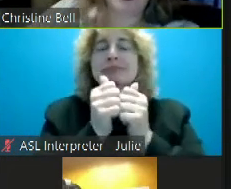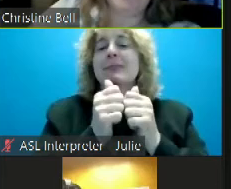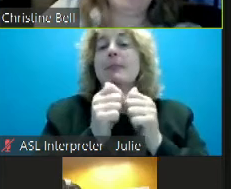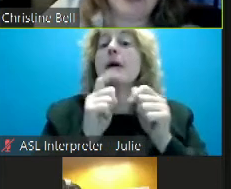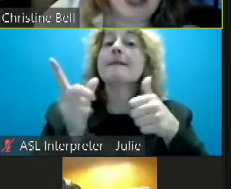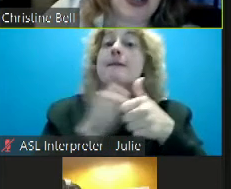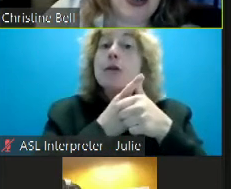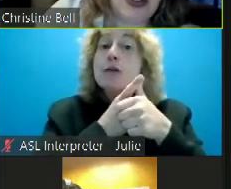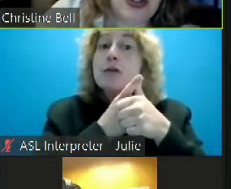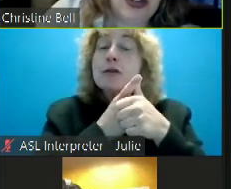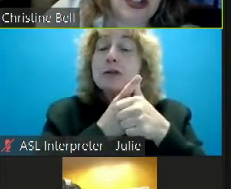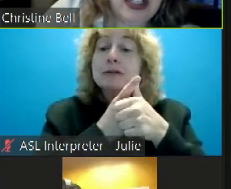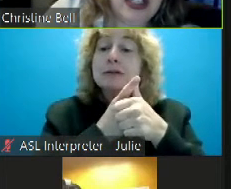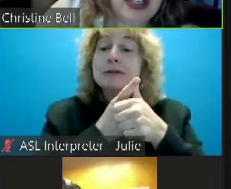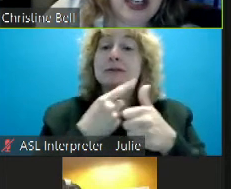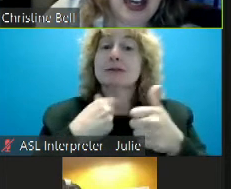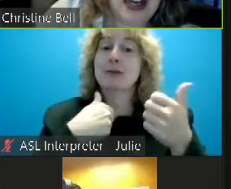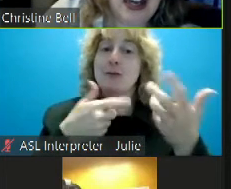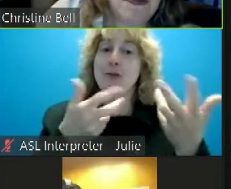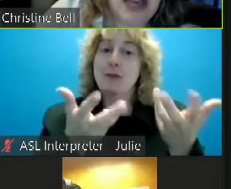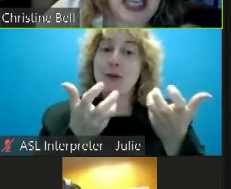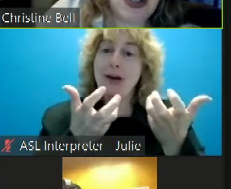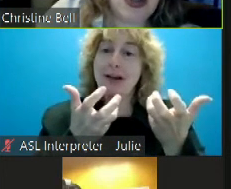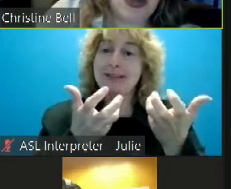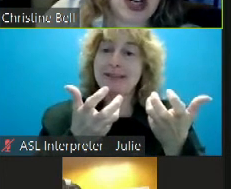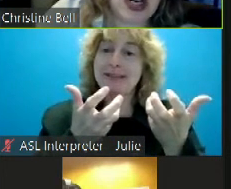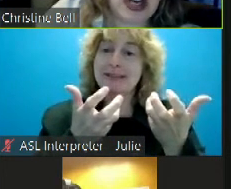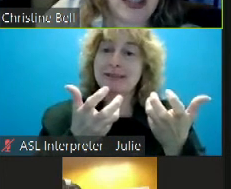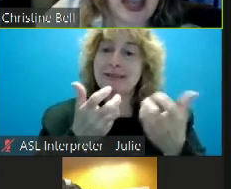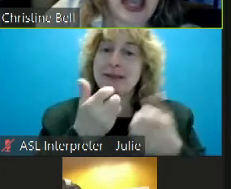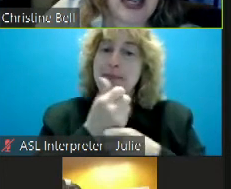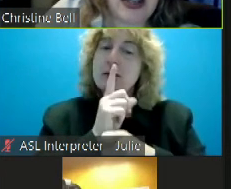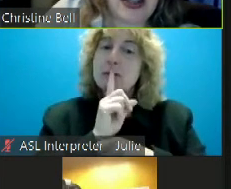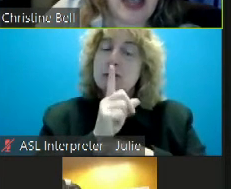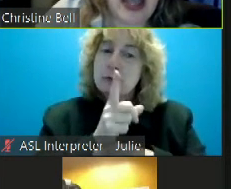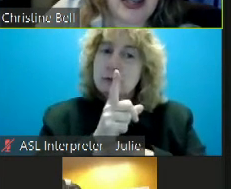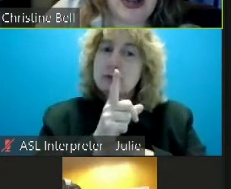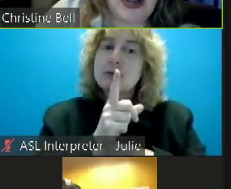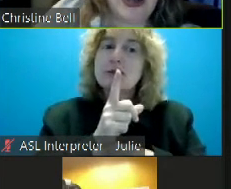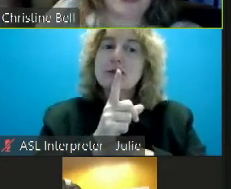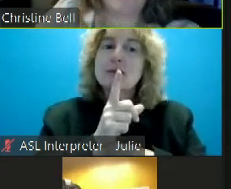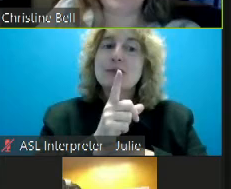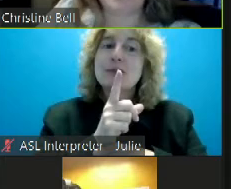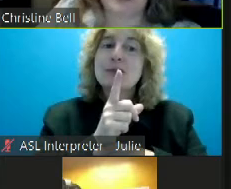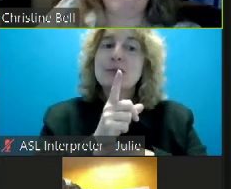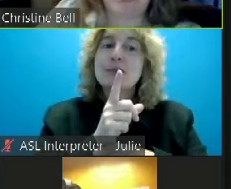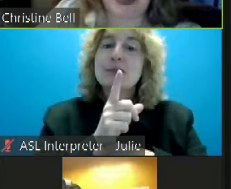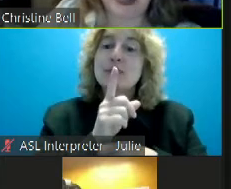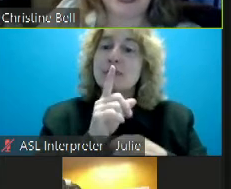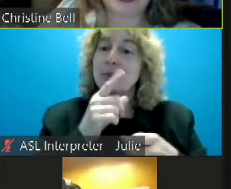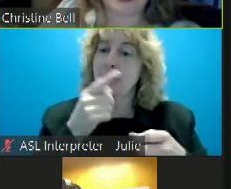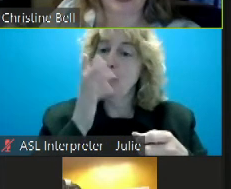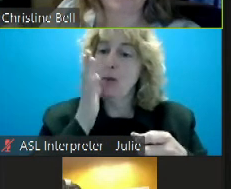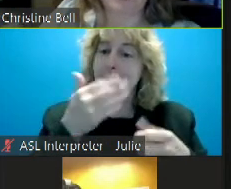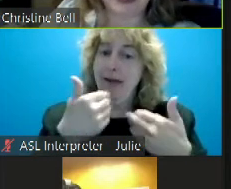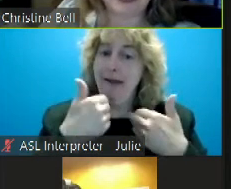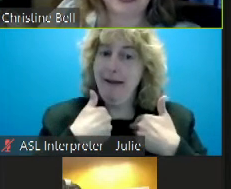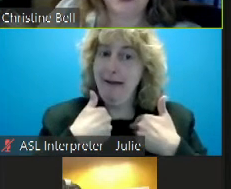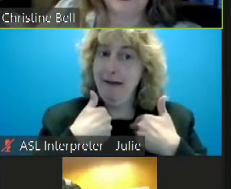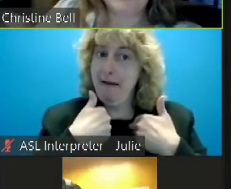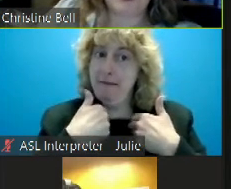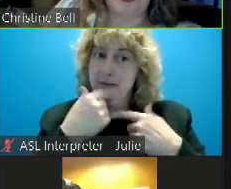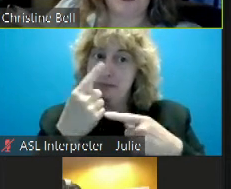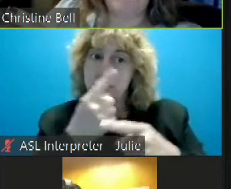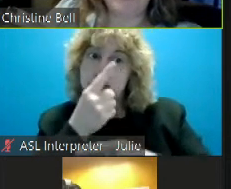we want to make sure that we get everybody to the right